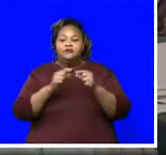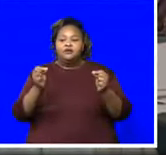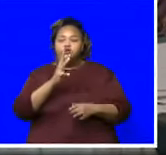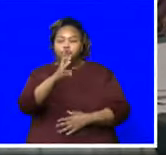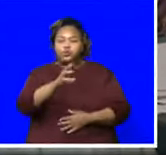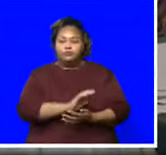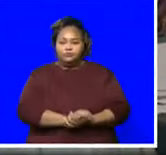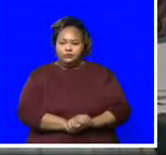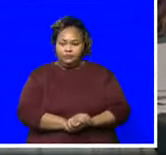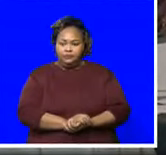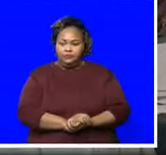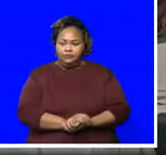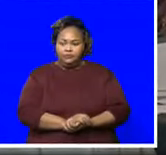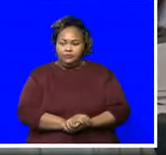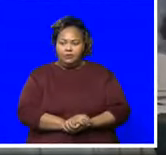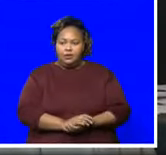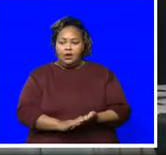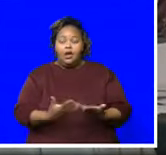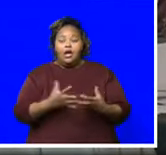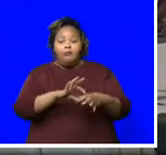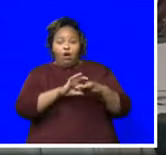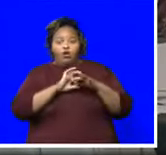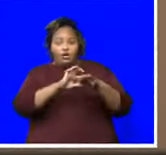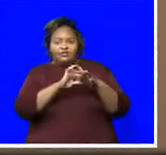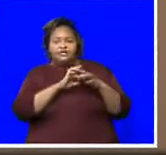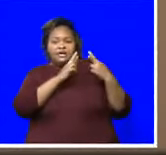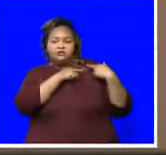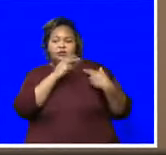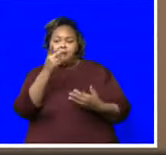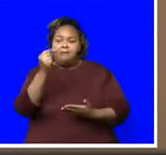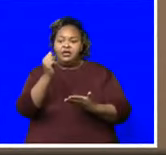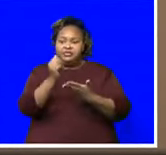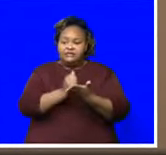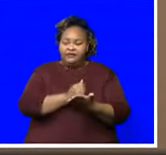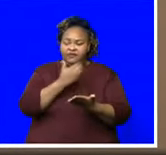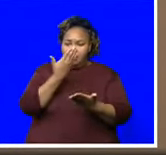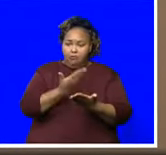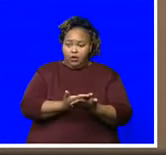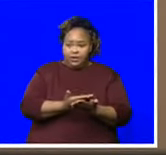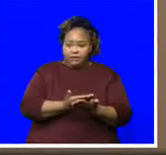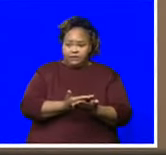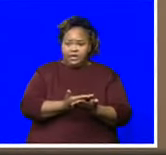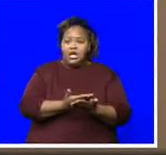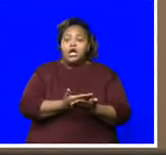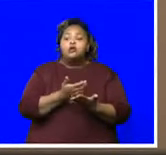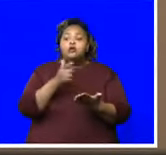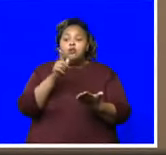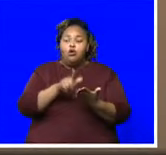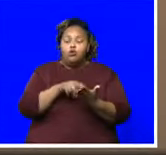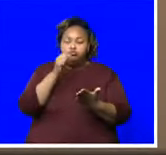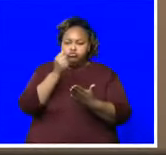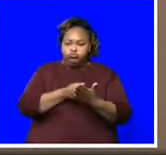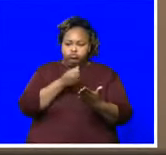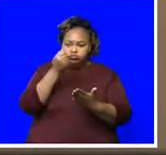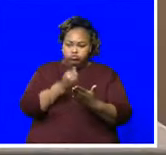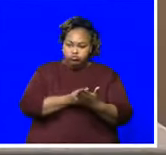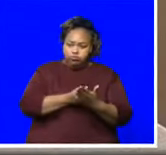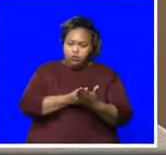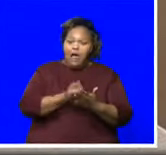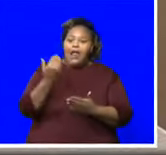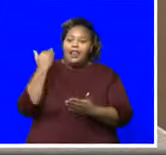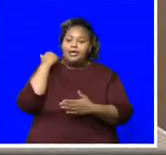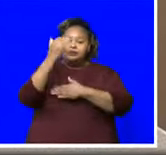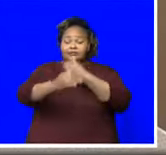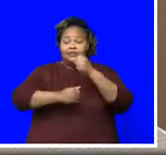Umthetho losakhankanywa wetinhlangano tekonke nekubolekisa wagazathwa eminyakeni lophelile noko kwaba